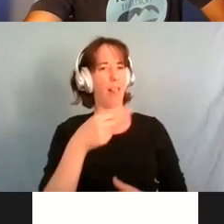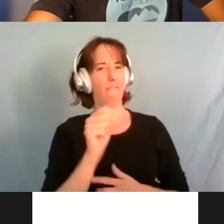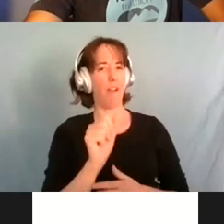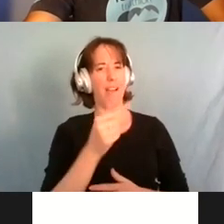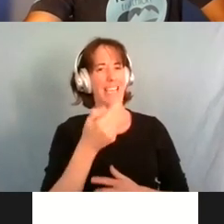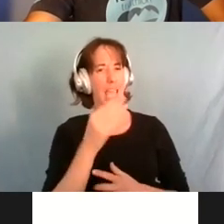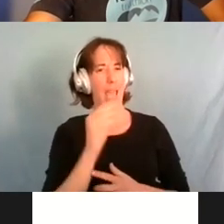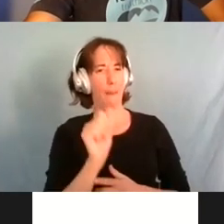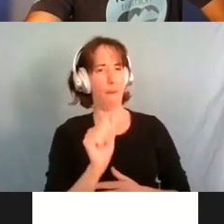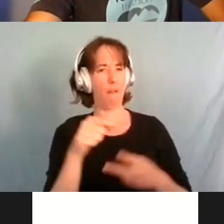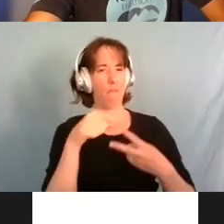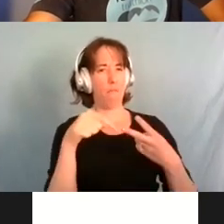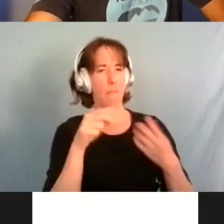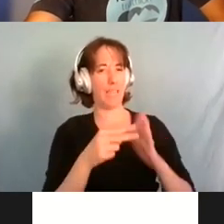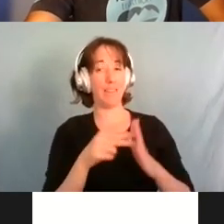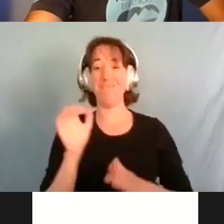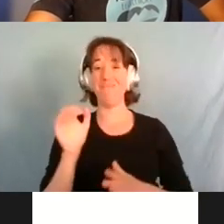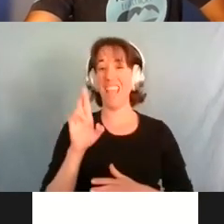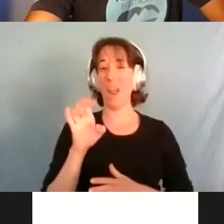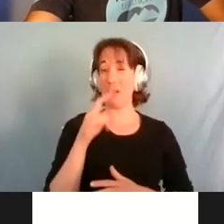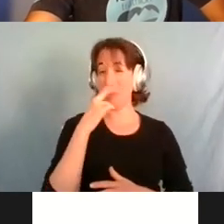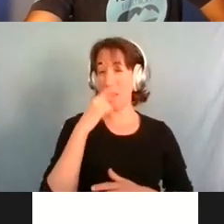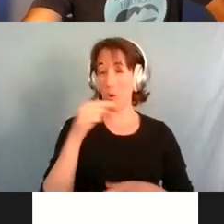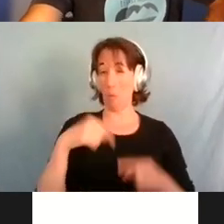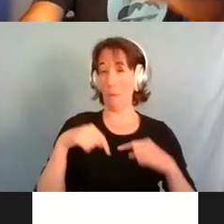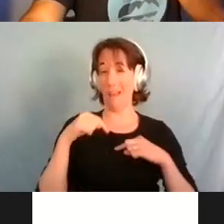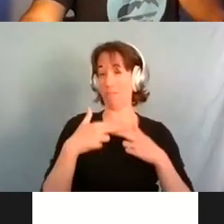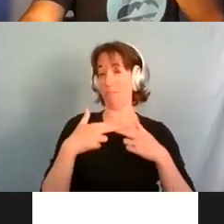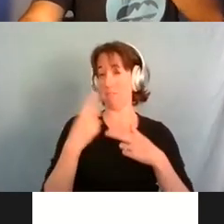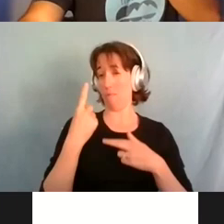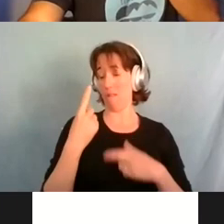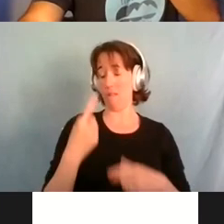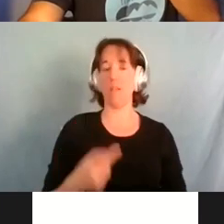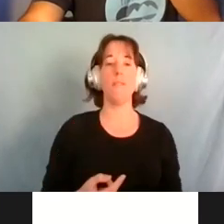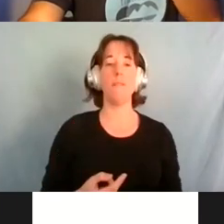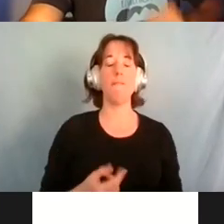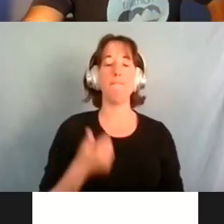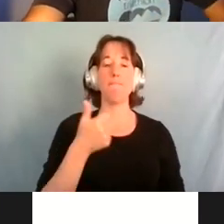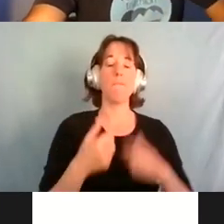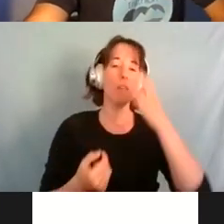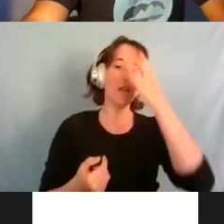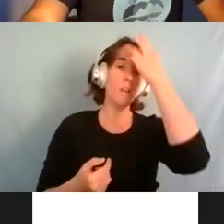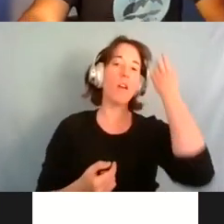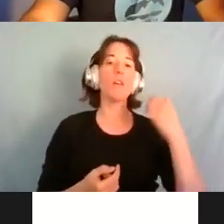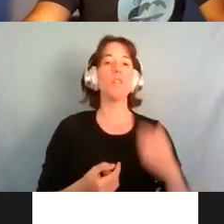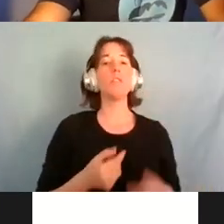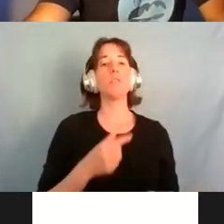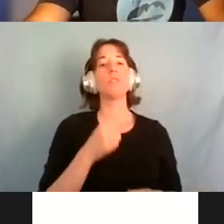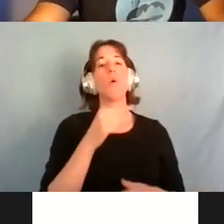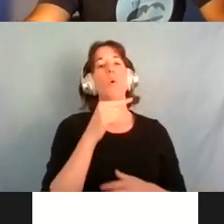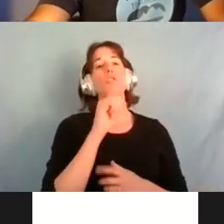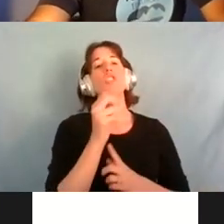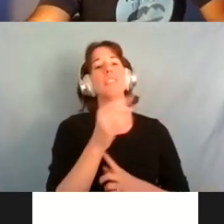Yeah, so like I said, these are kind of, you call them hyperparameters, like